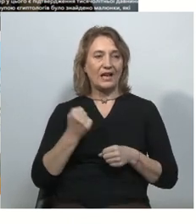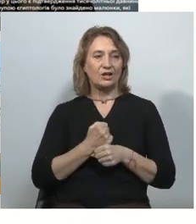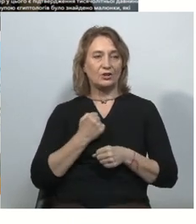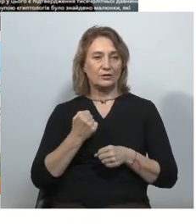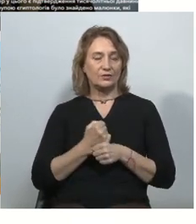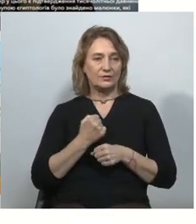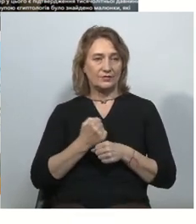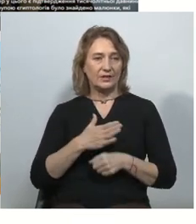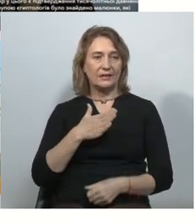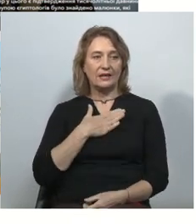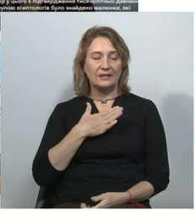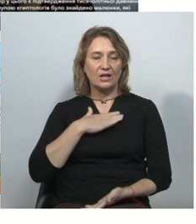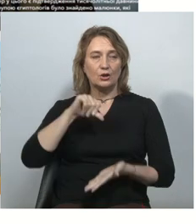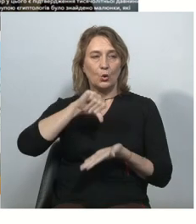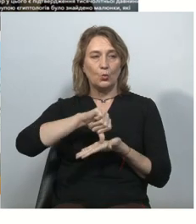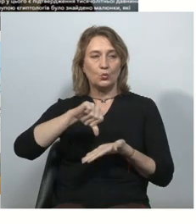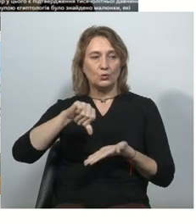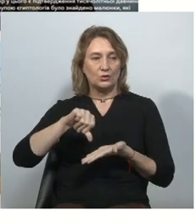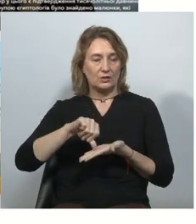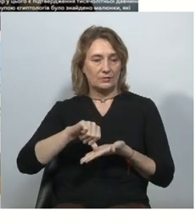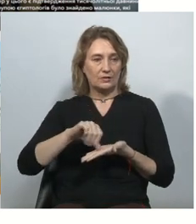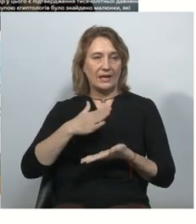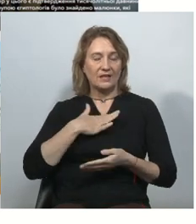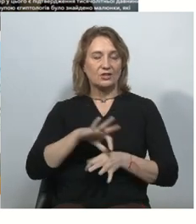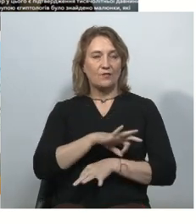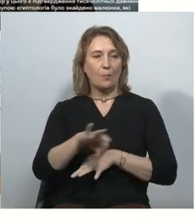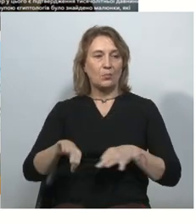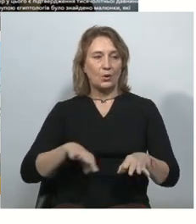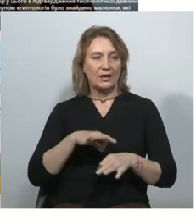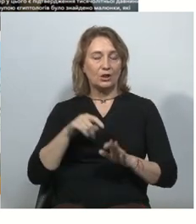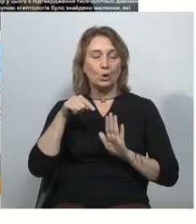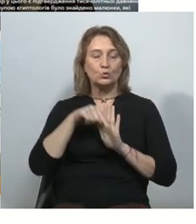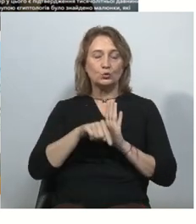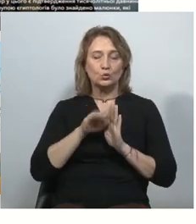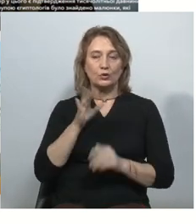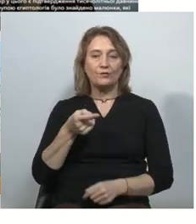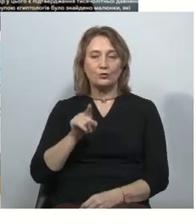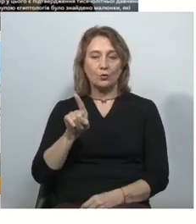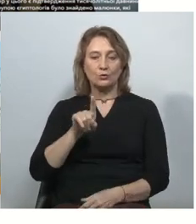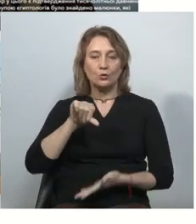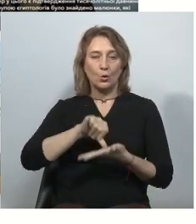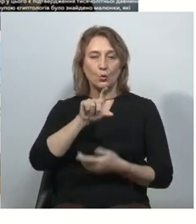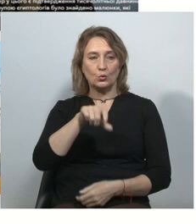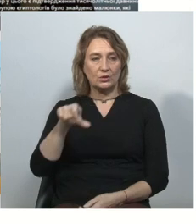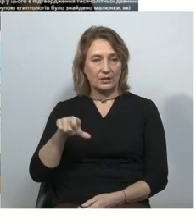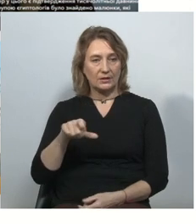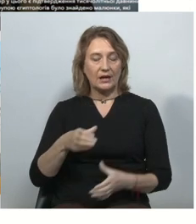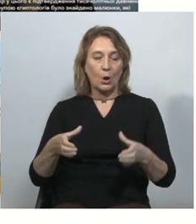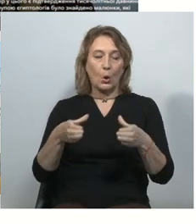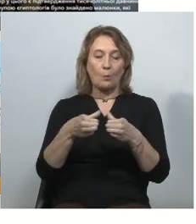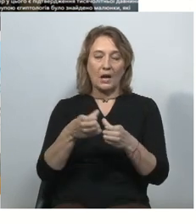This game has been developed for our participants as part of our project.